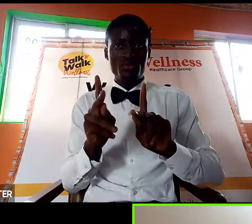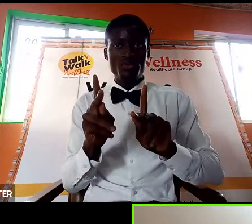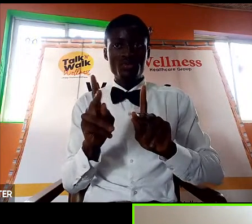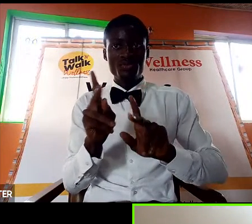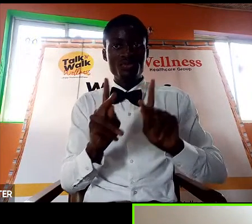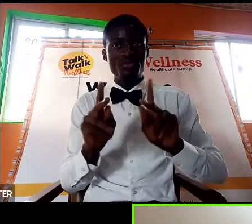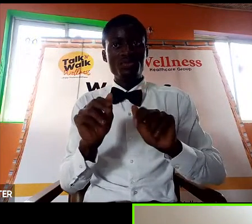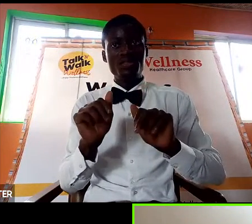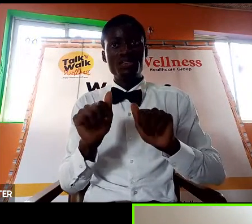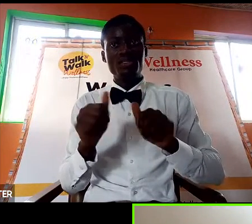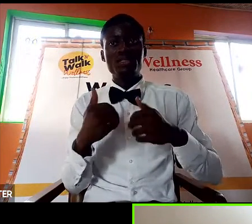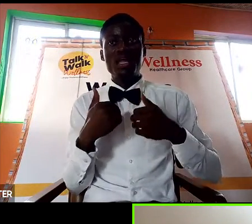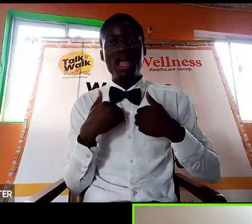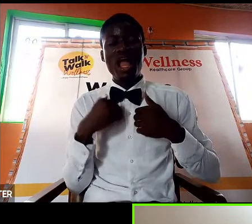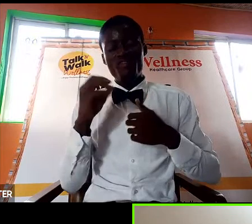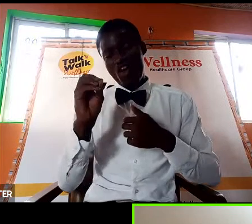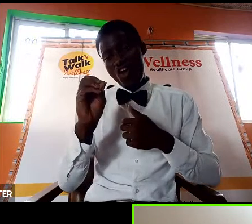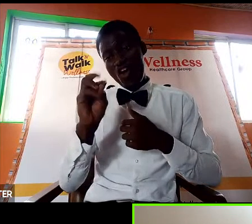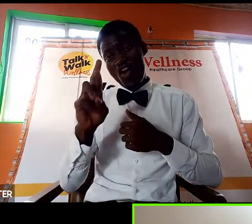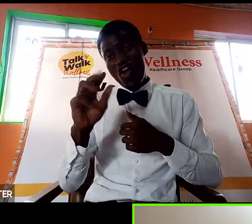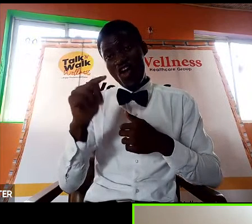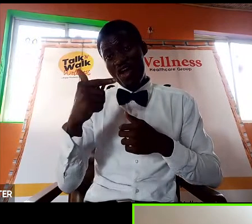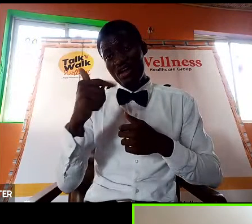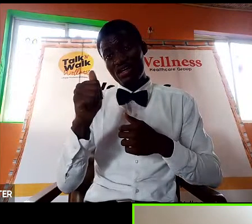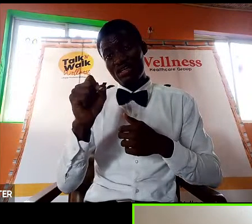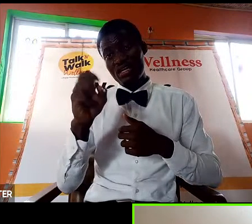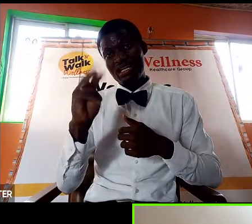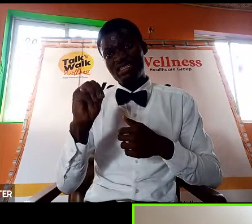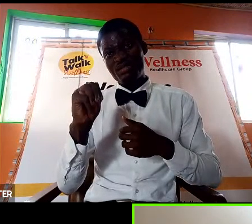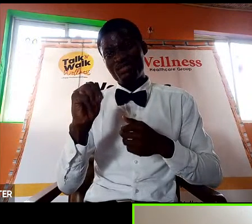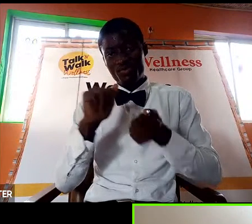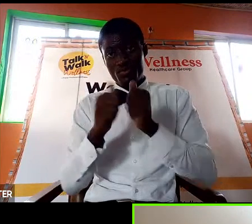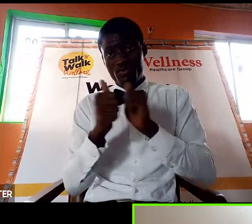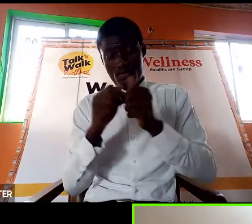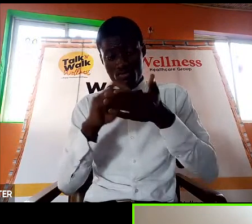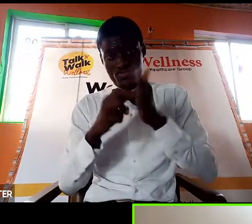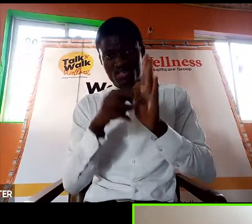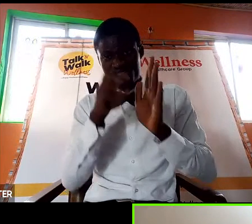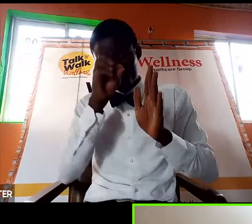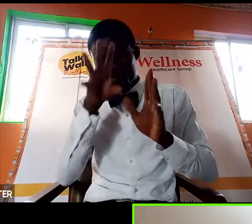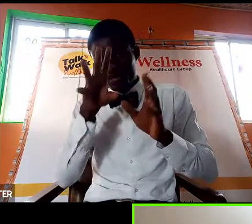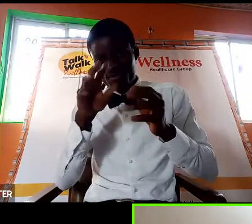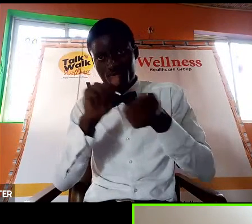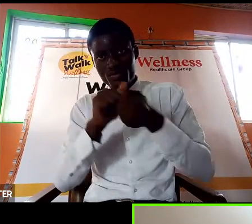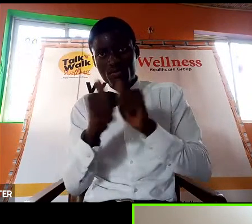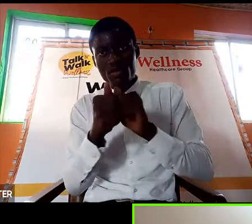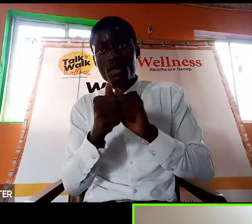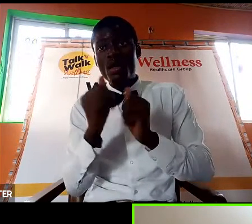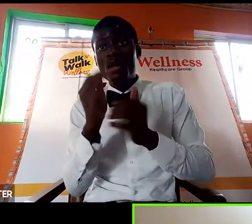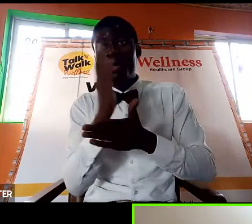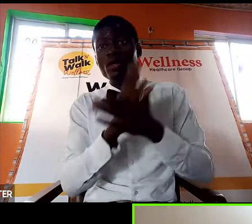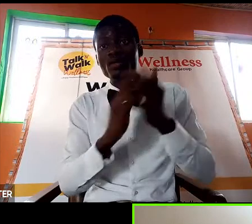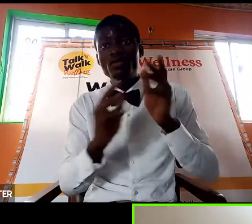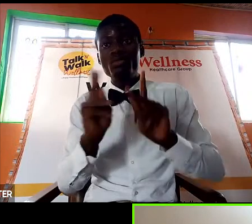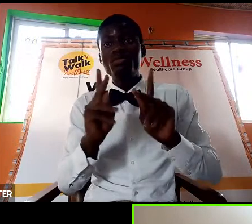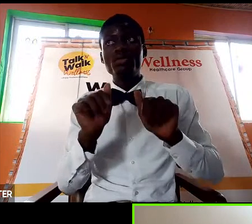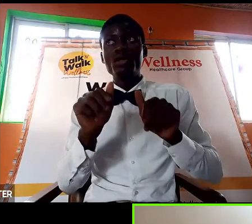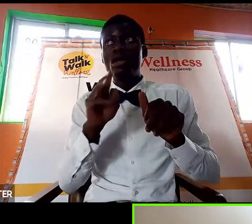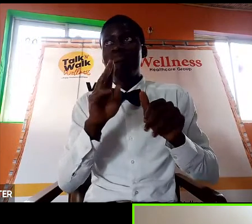orgasmic disorder. Wow. People could have people could be frigid,